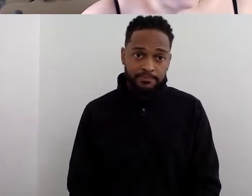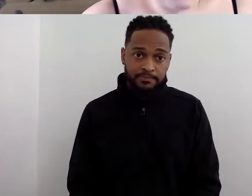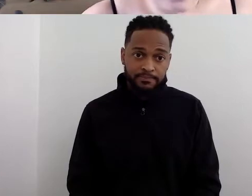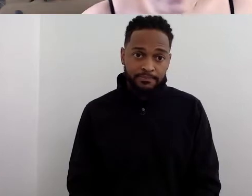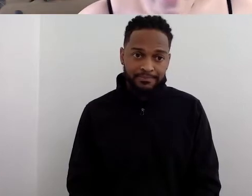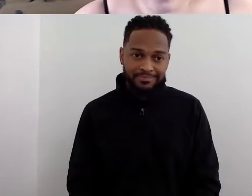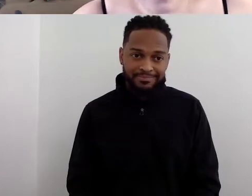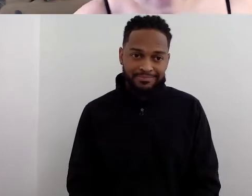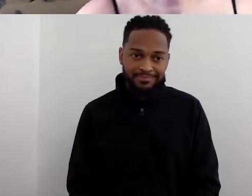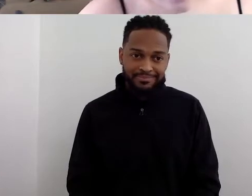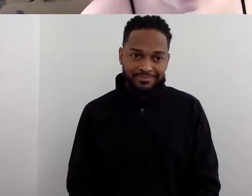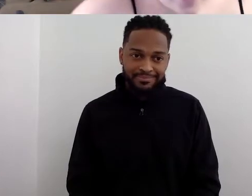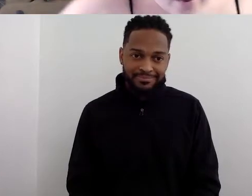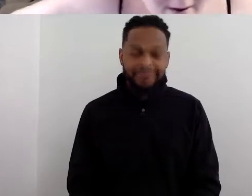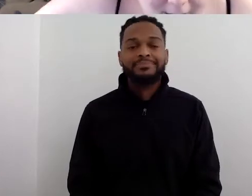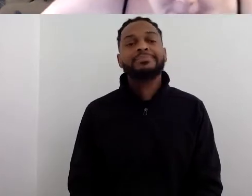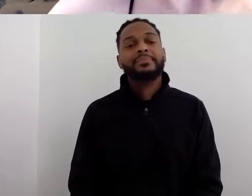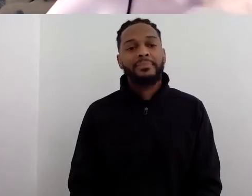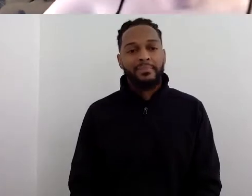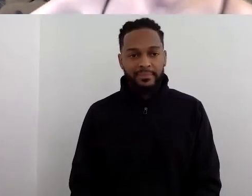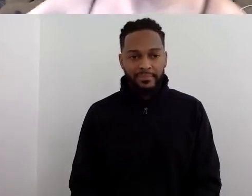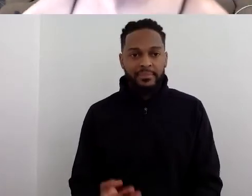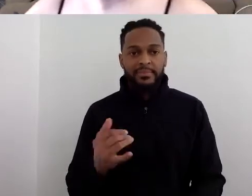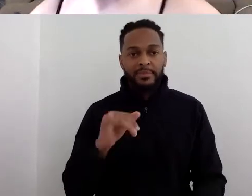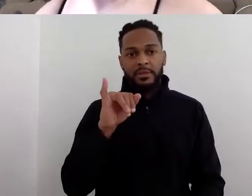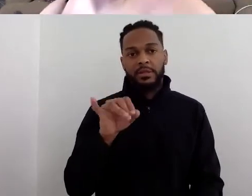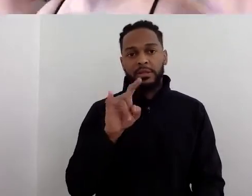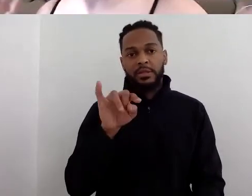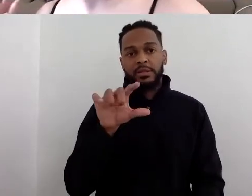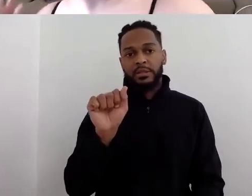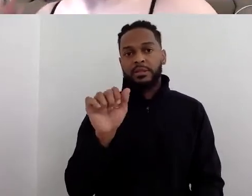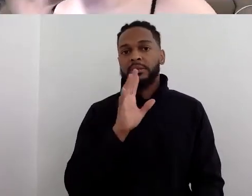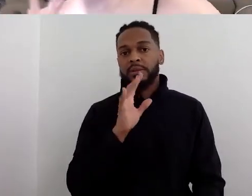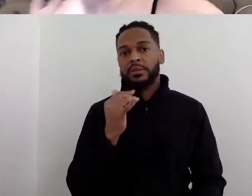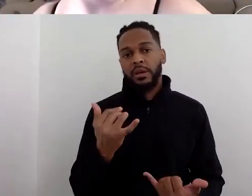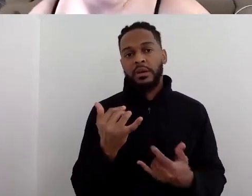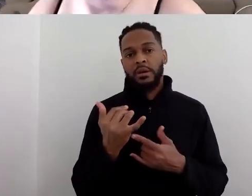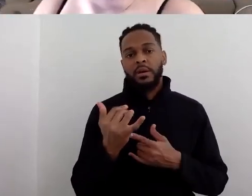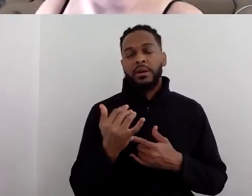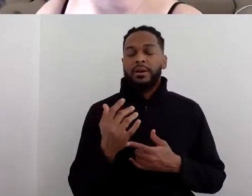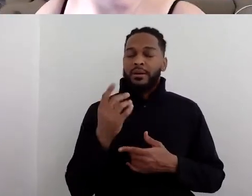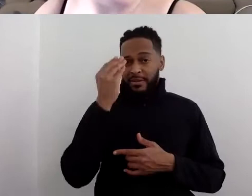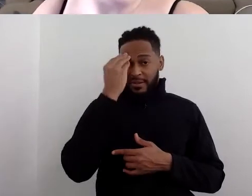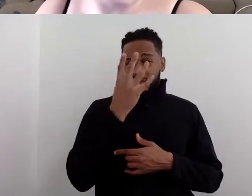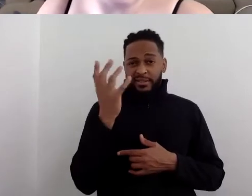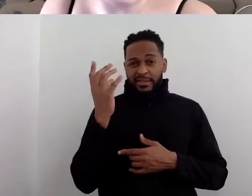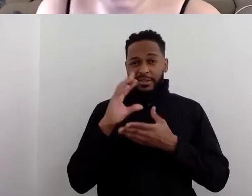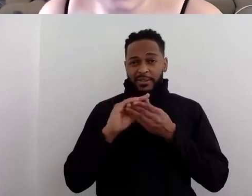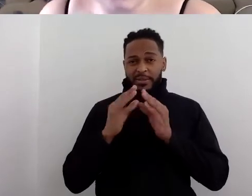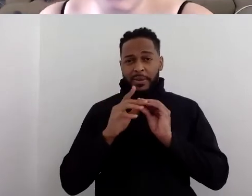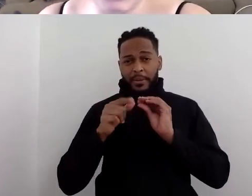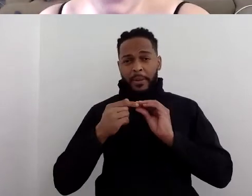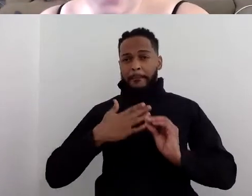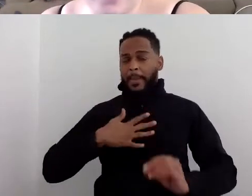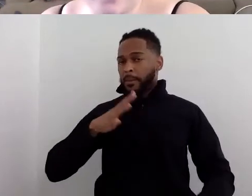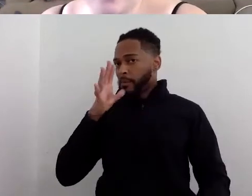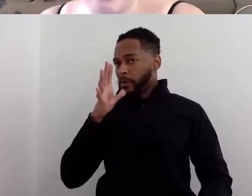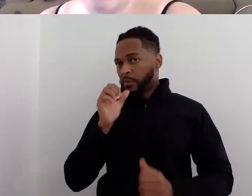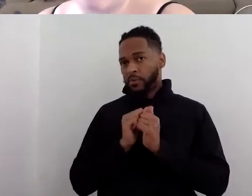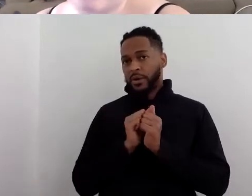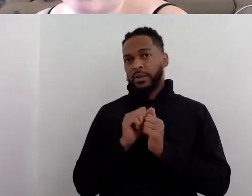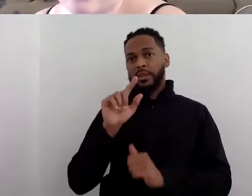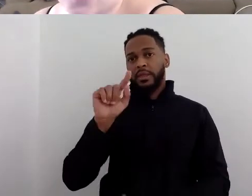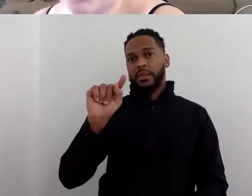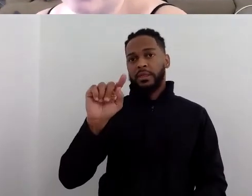Hey, I just wanted to add something real quick about my mom and this whole telehealth stuff. She's been doing